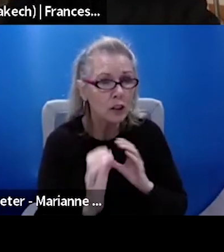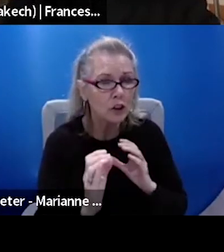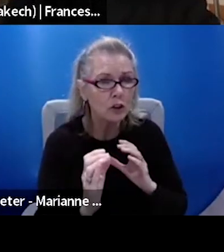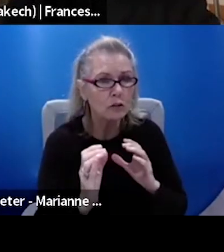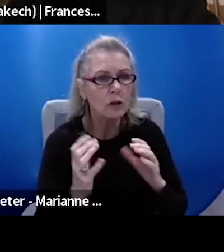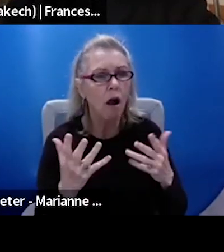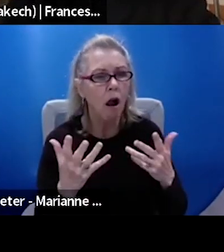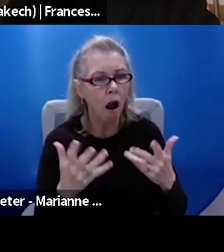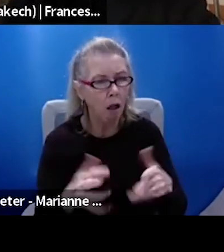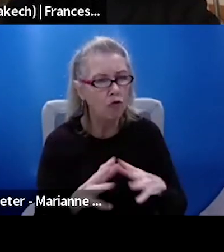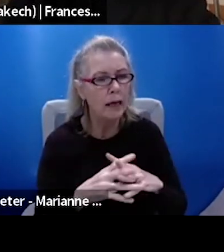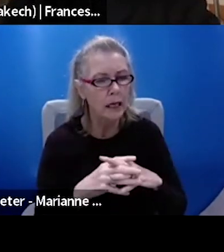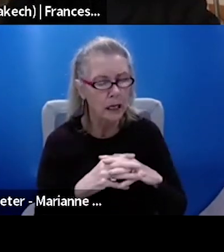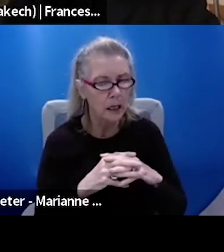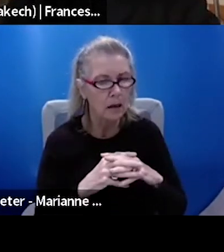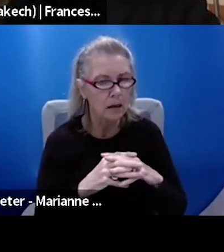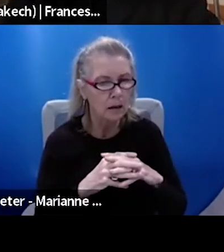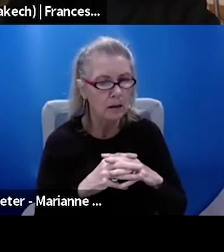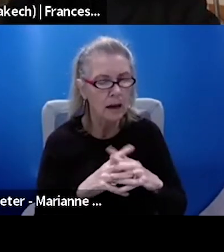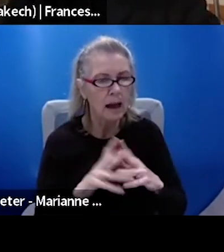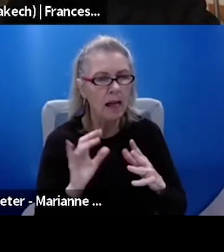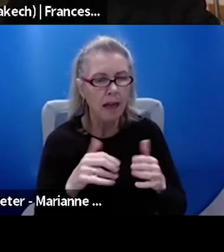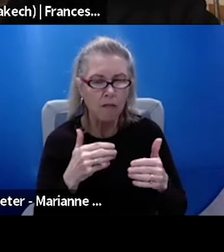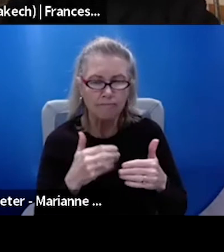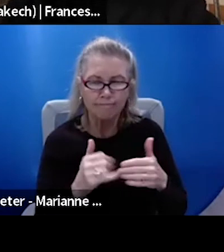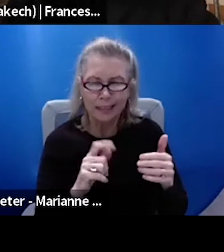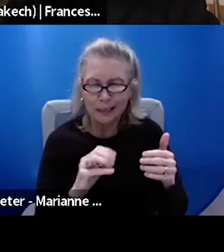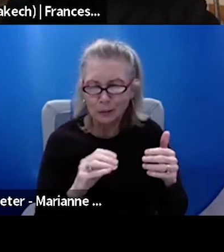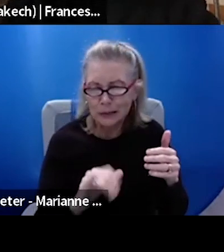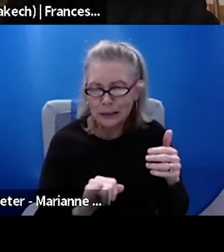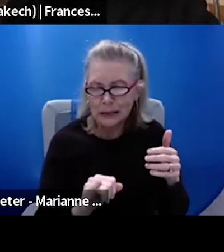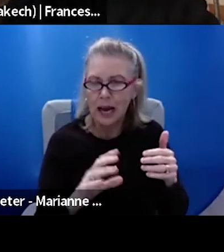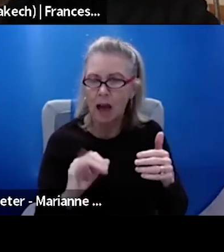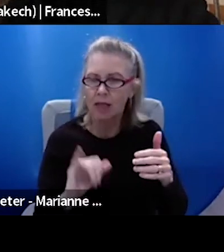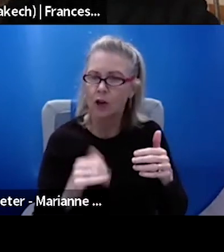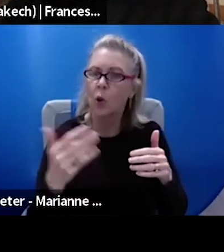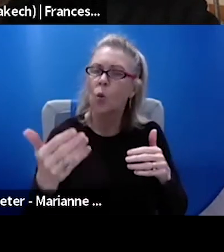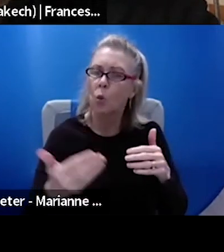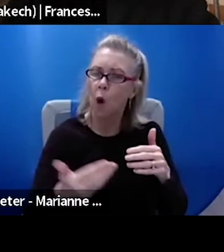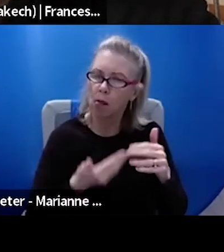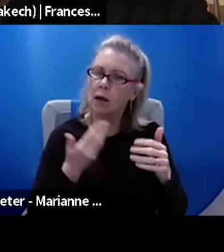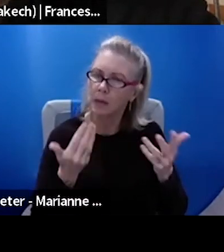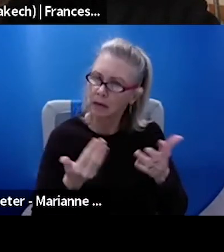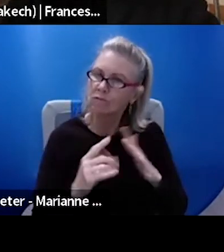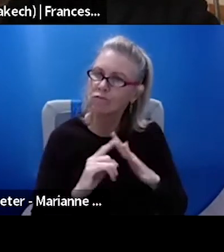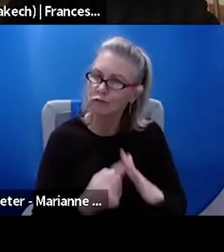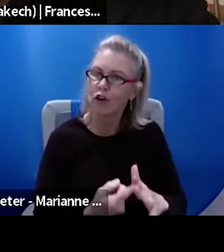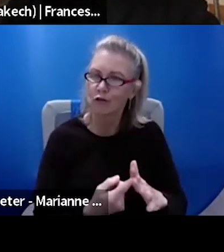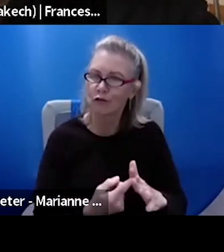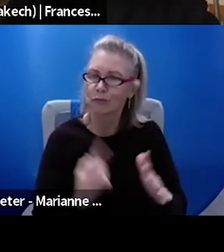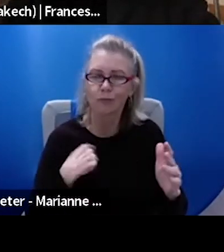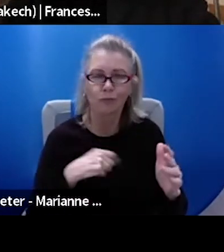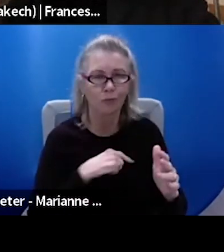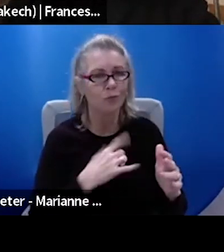already that intimacy and that welcoming starts. I mean, we feel that we work